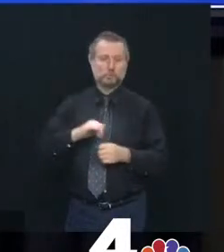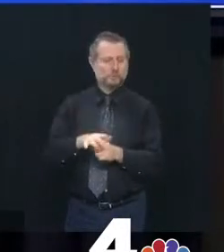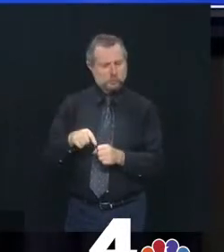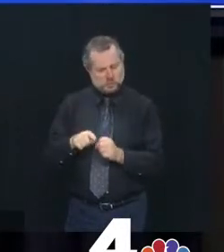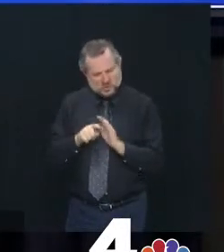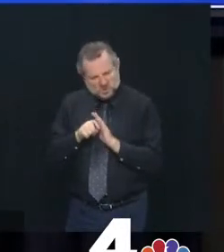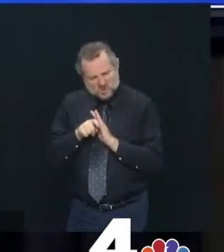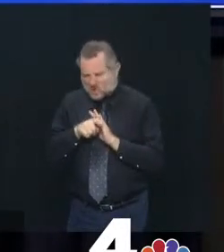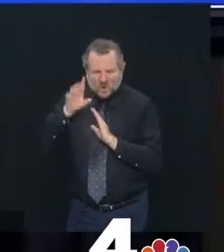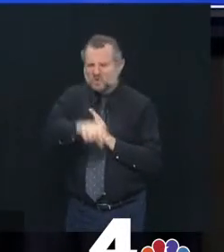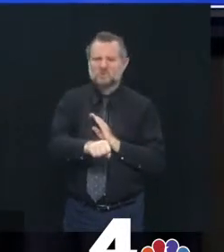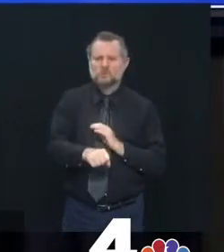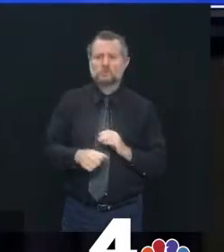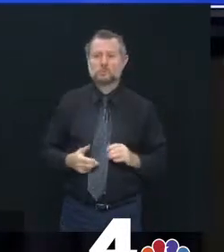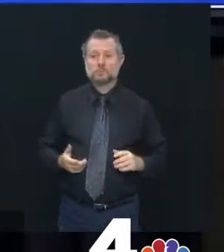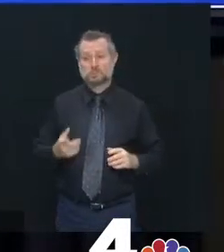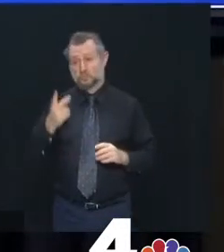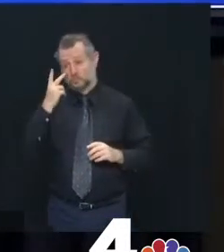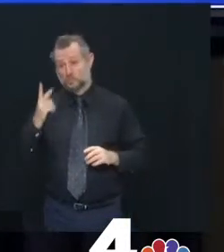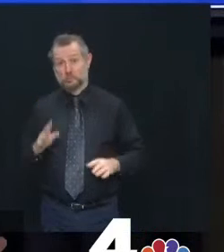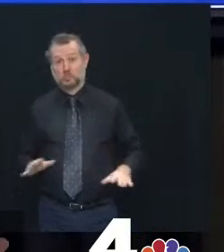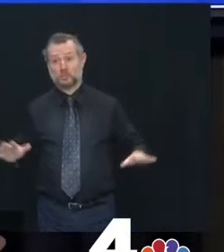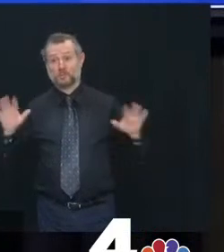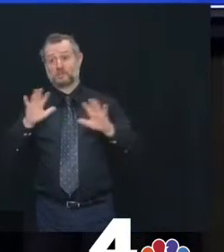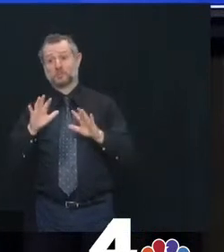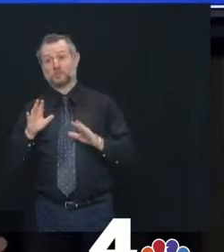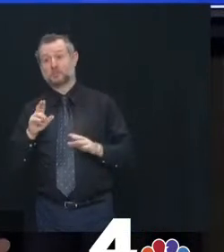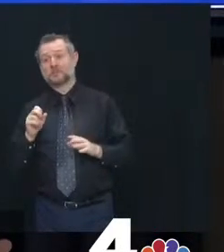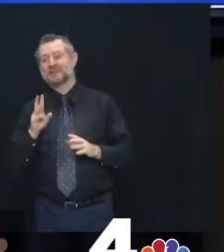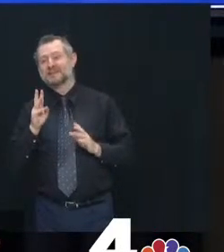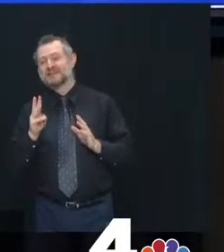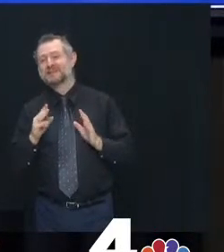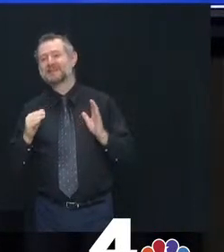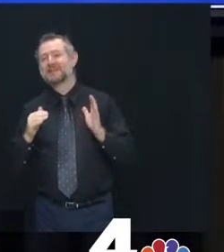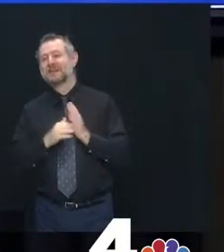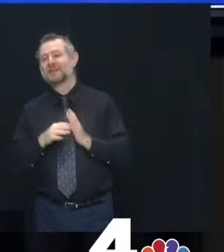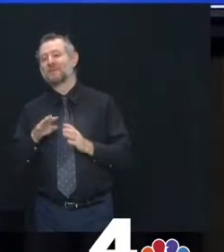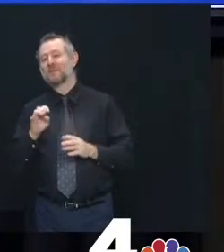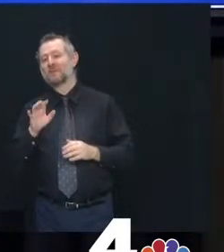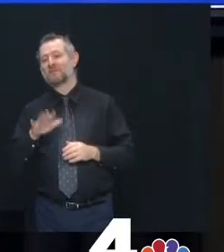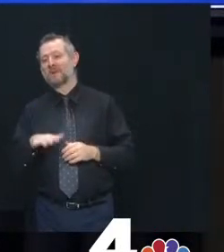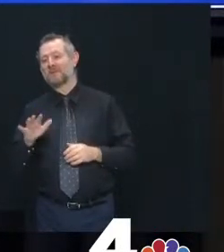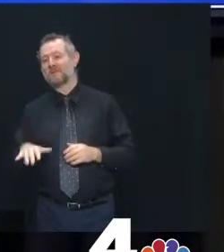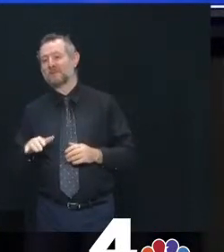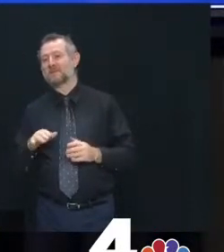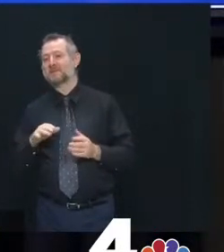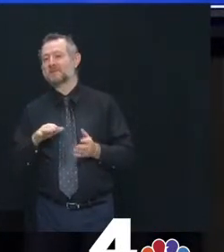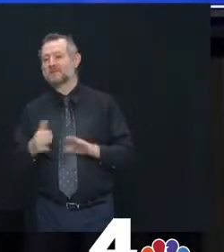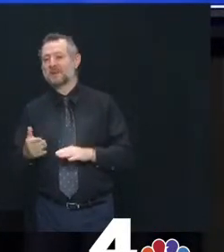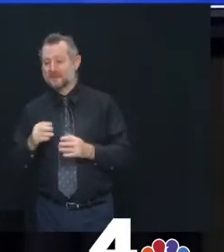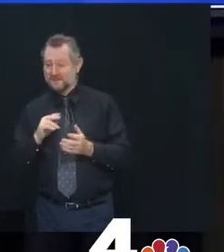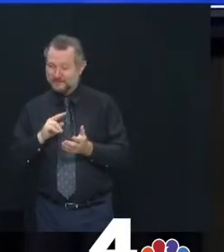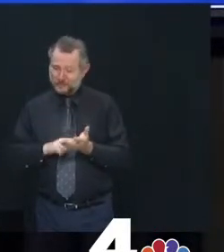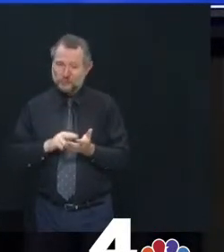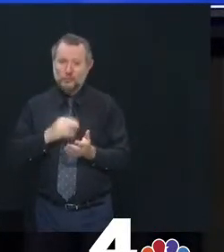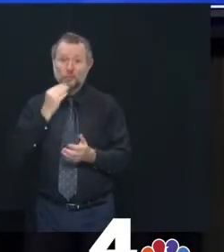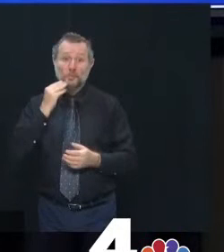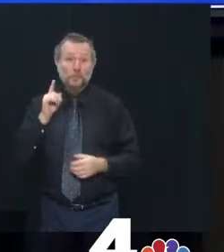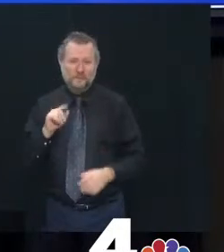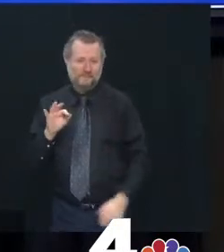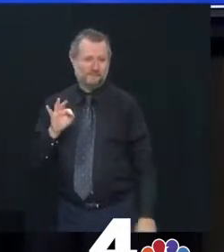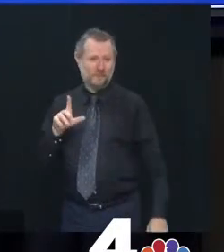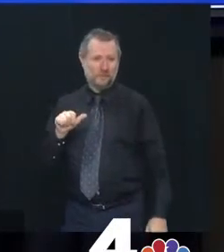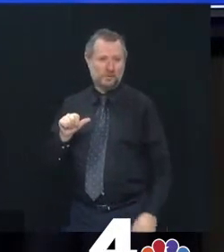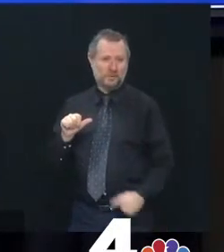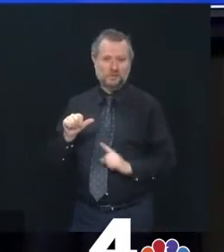seriously. And then you look around the country, as of this morning, 6,455 deaths in nursing homes in Florida. You know, you look in New Jersey,